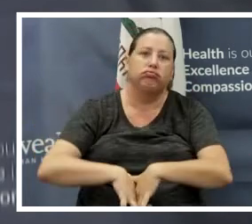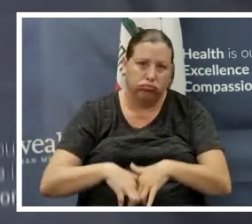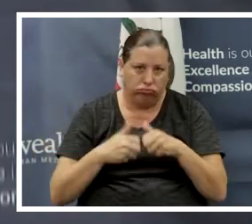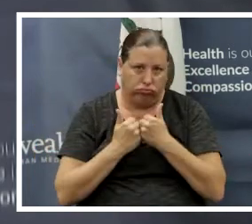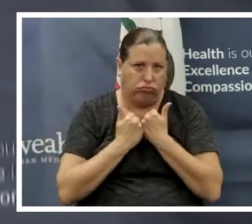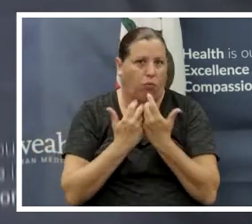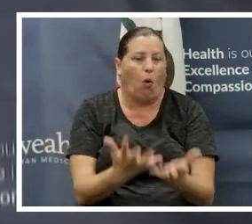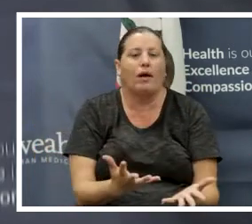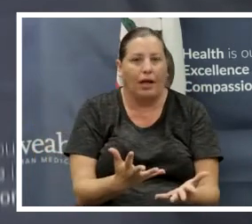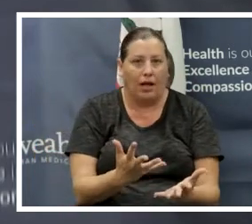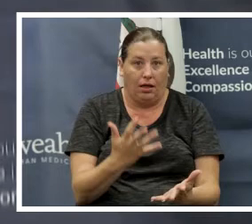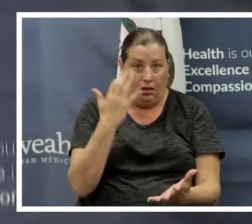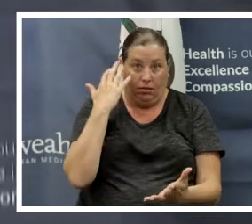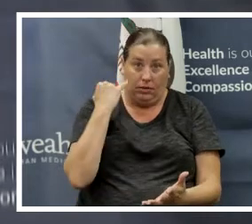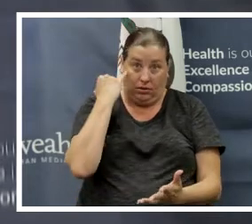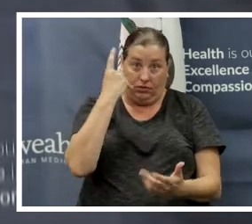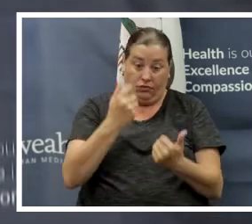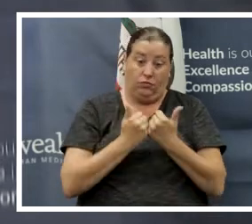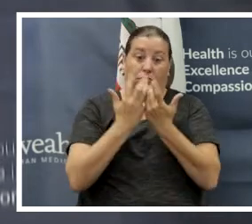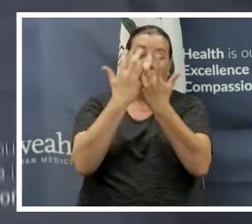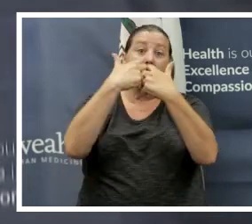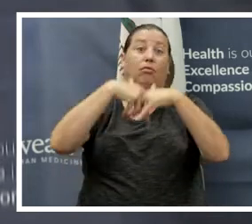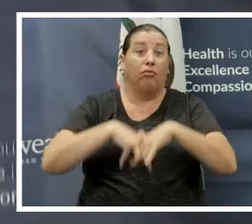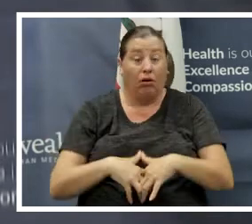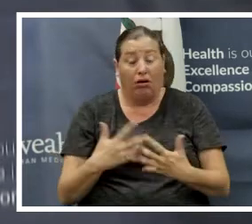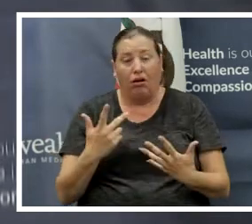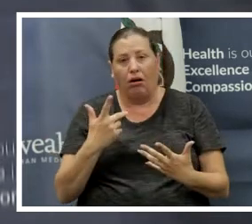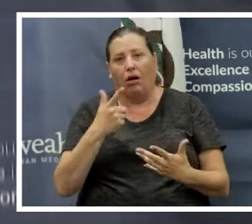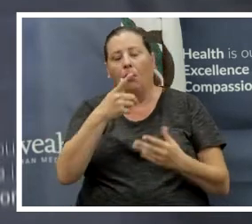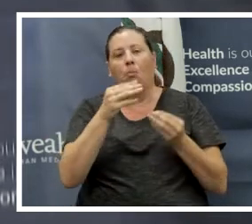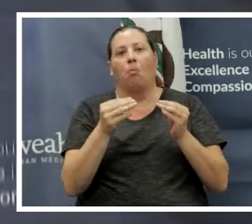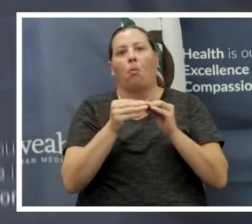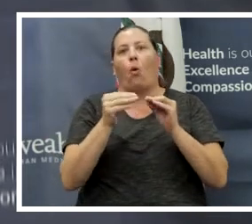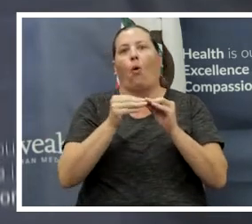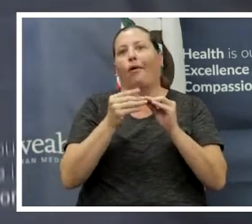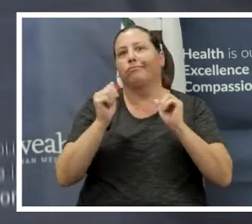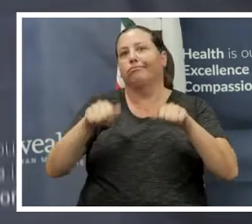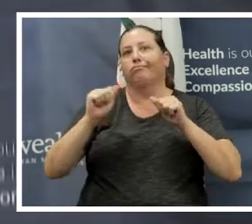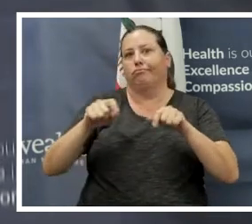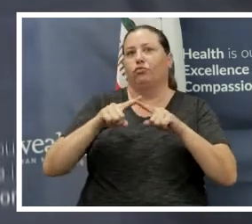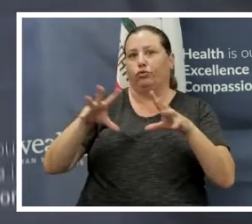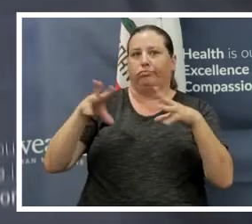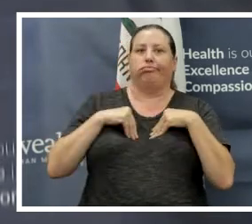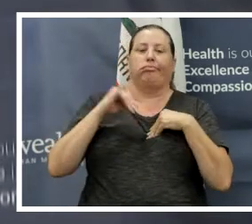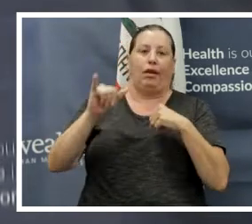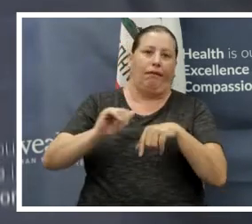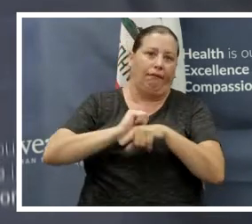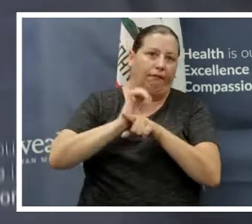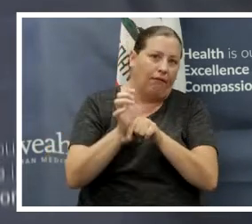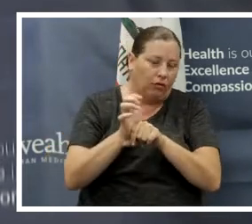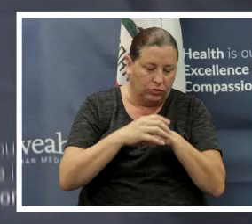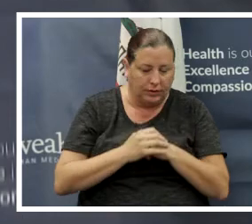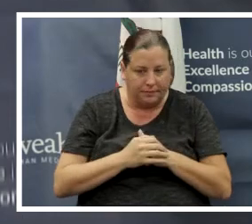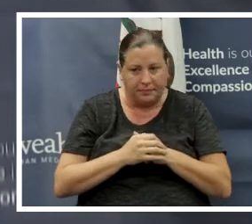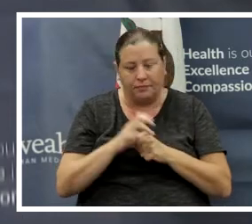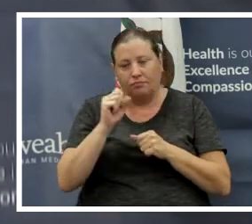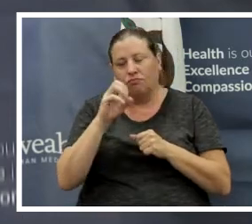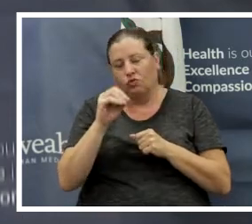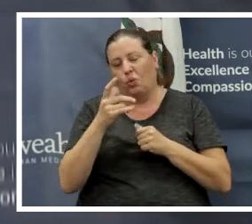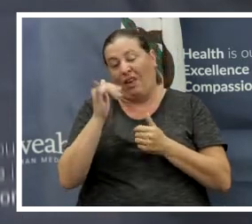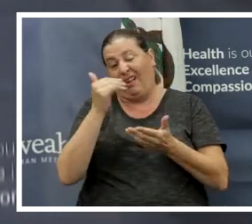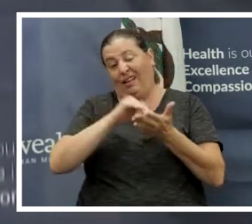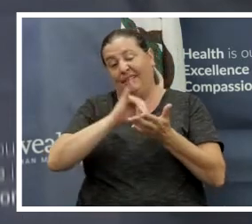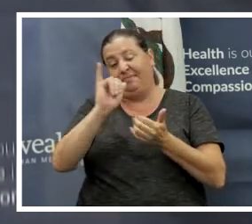down, that's when you're most susceptible to the virus. So it's really, again, it's kind of some of those lifestyle things that we can do just